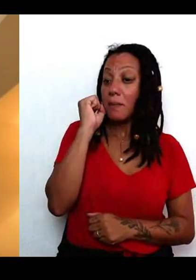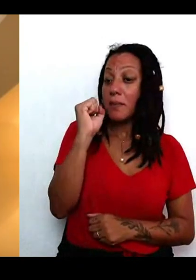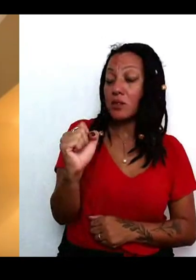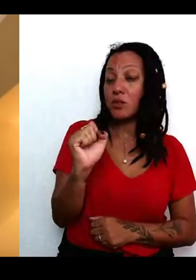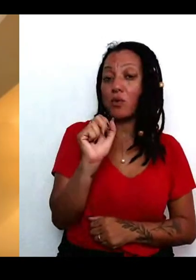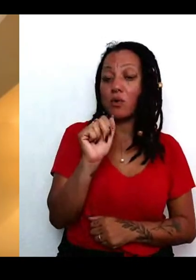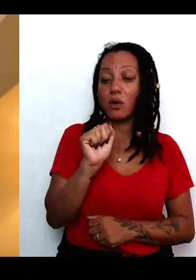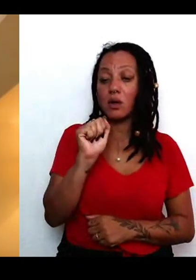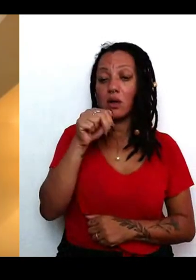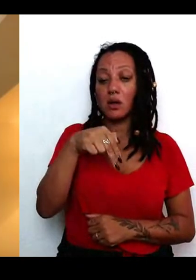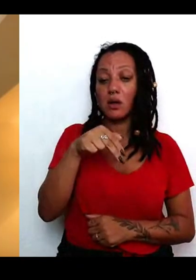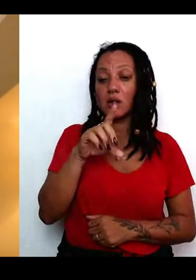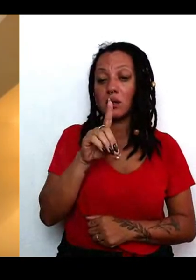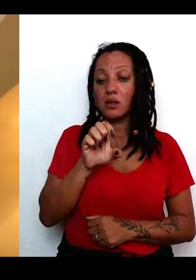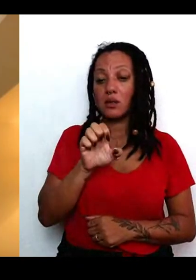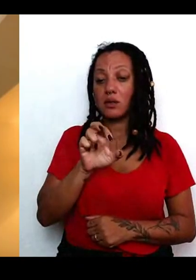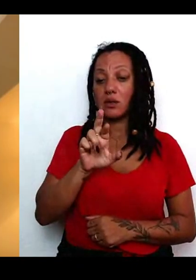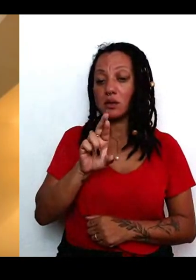Colonial